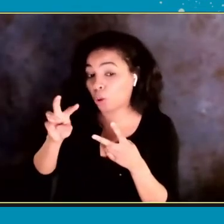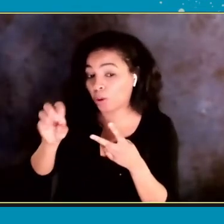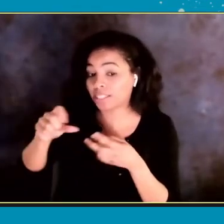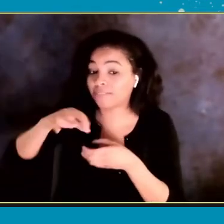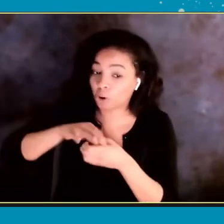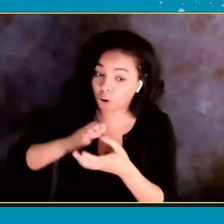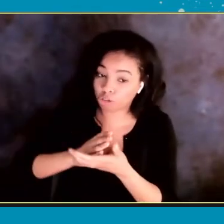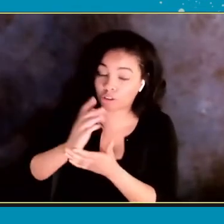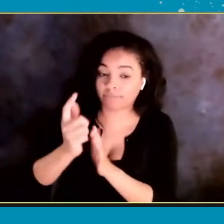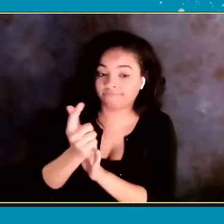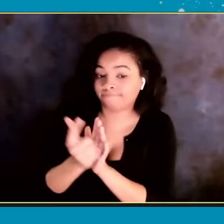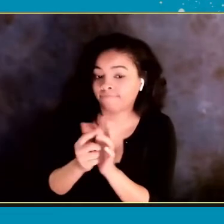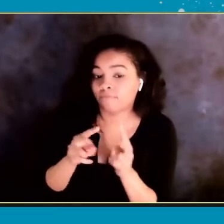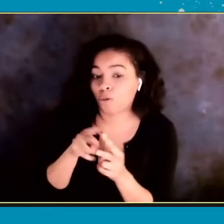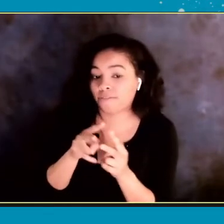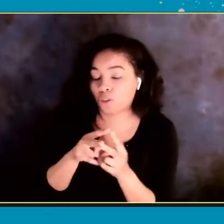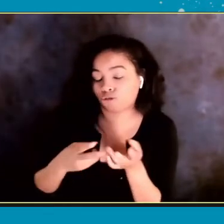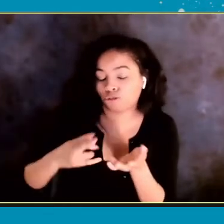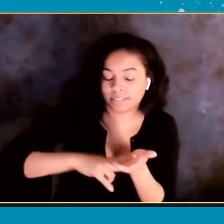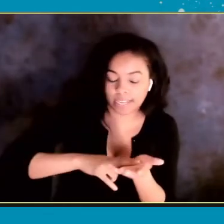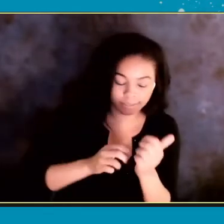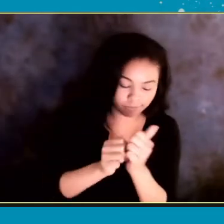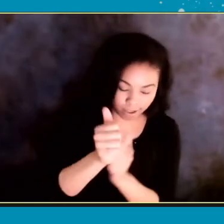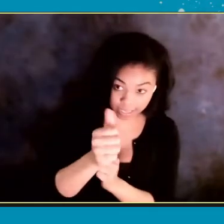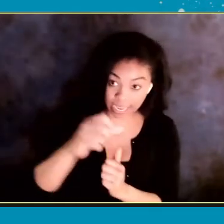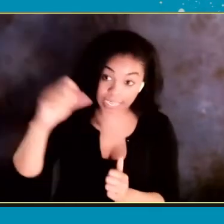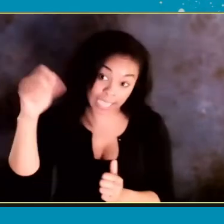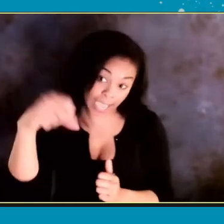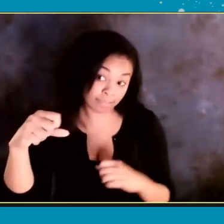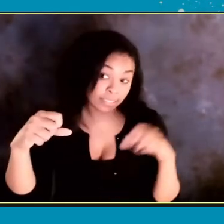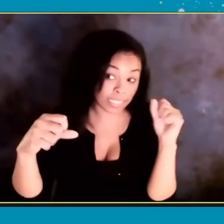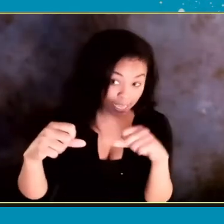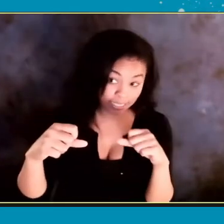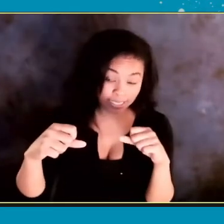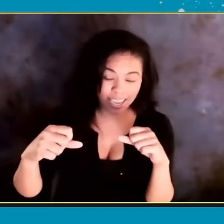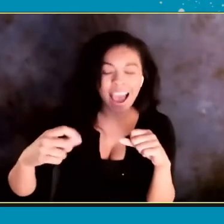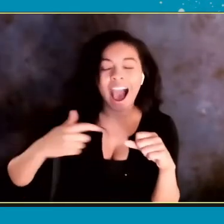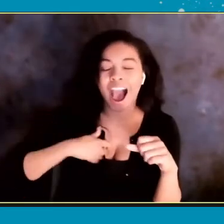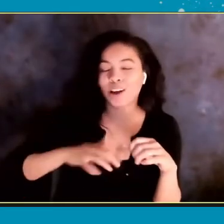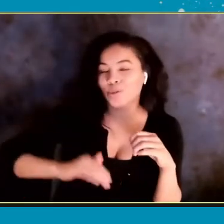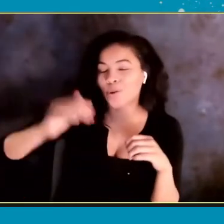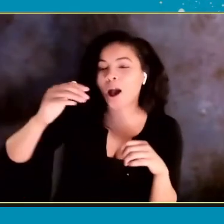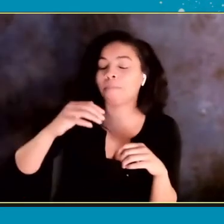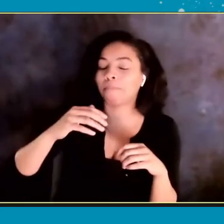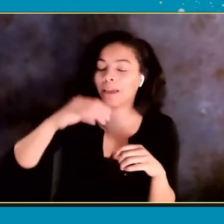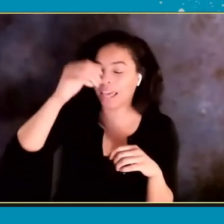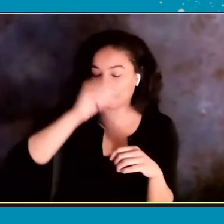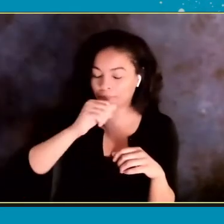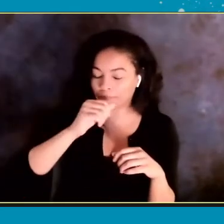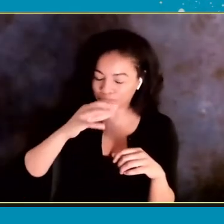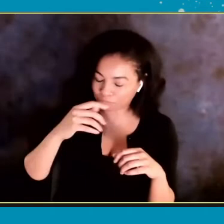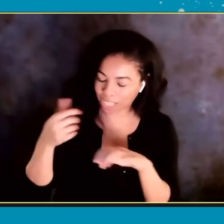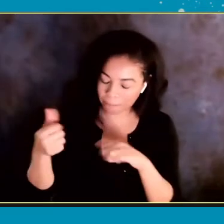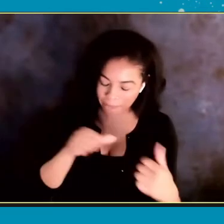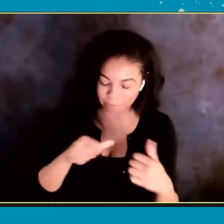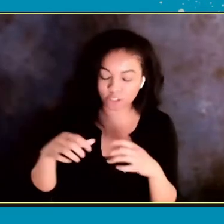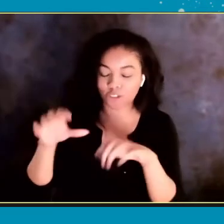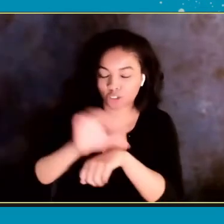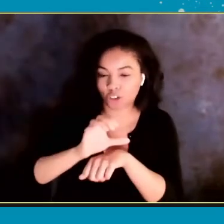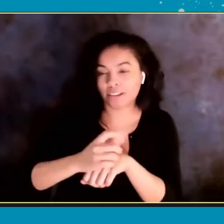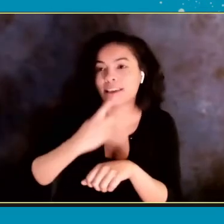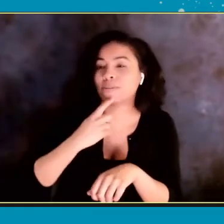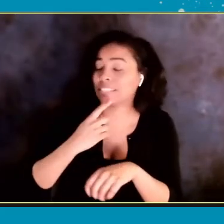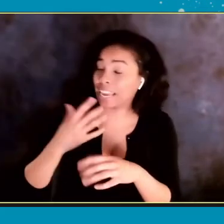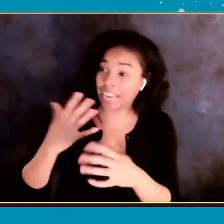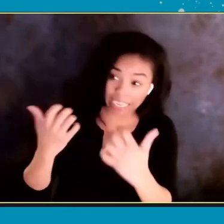Yeah. I grew up in a Baptist church, so usually they'd be like, can I get an amen from the church? So I'm asking y'all to give me an